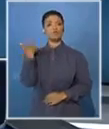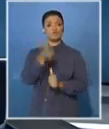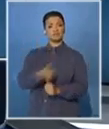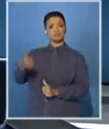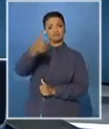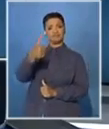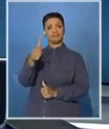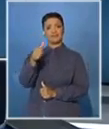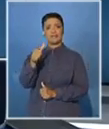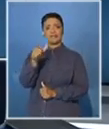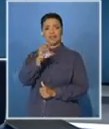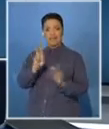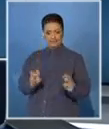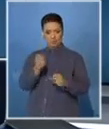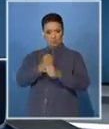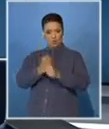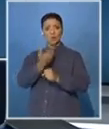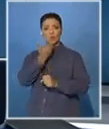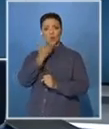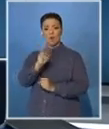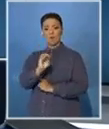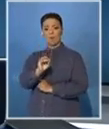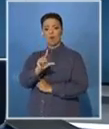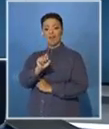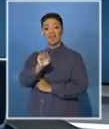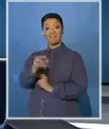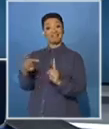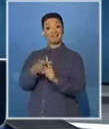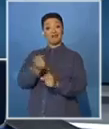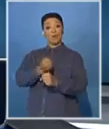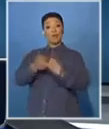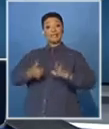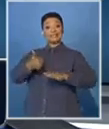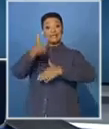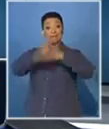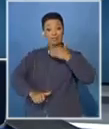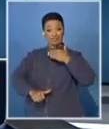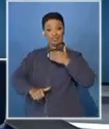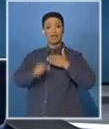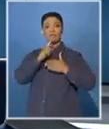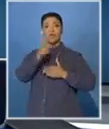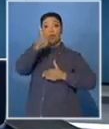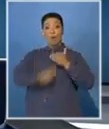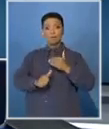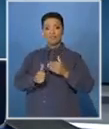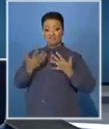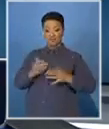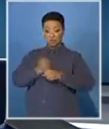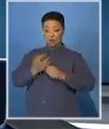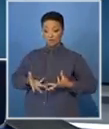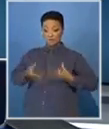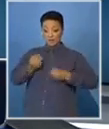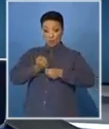Former Eskom CEO Brian Molefe began calculating his pension payout within a month of starting at the